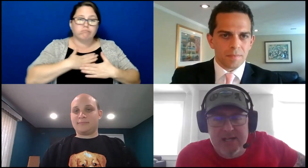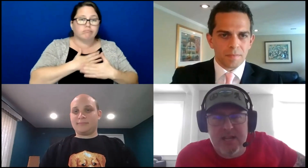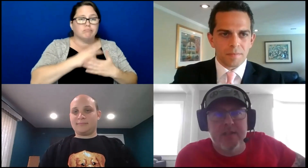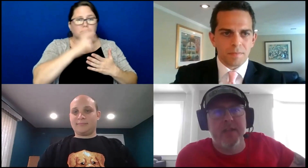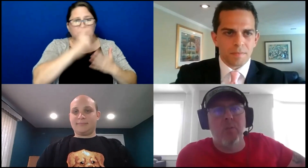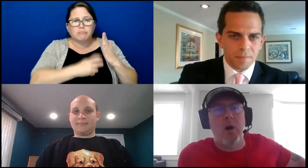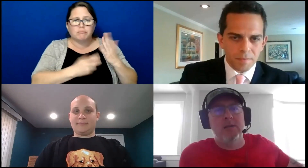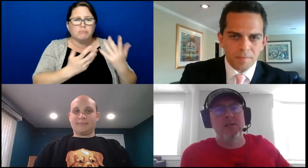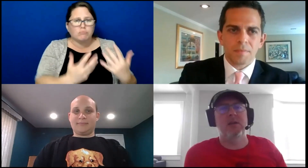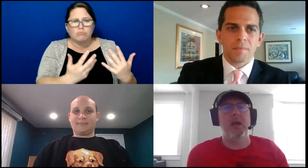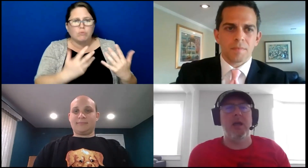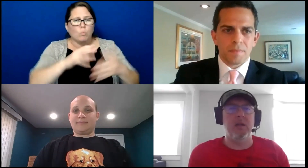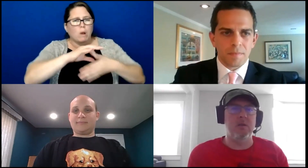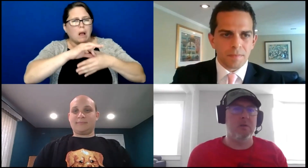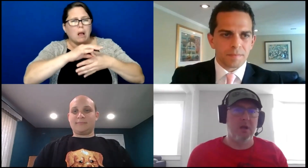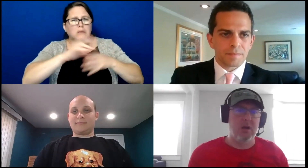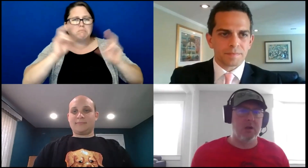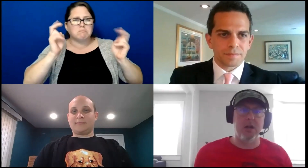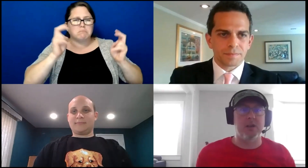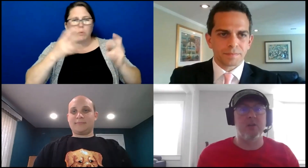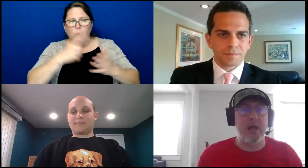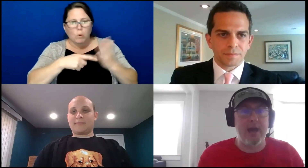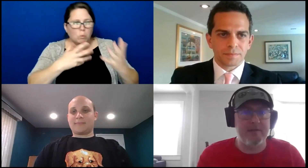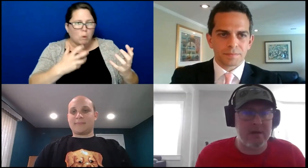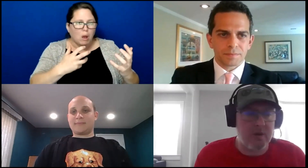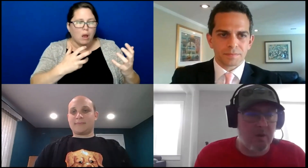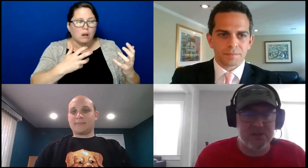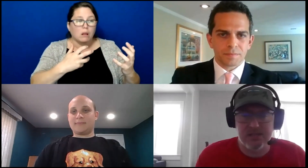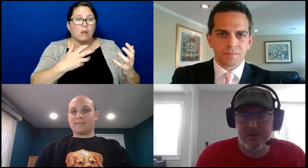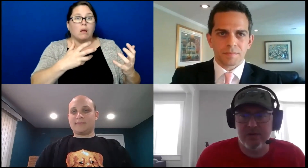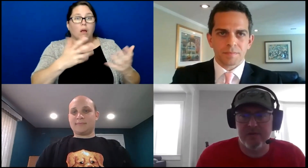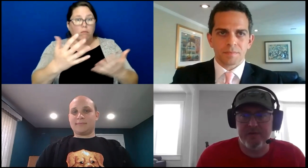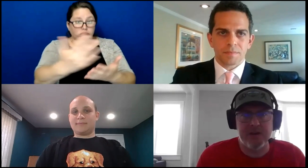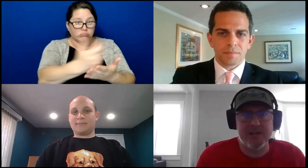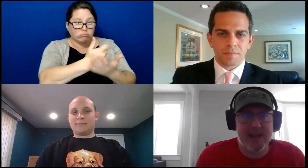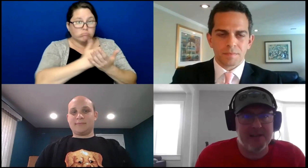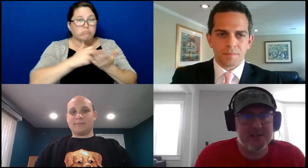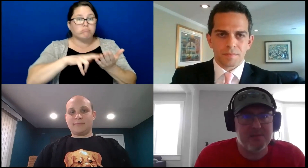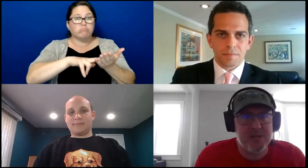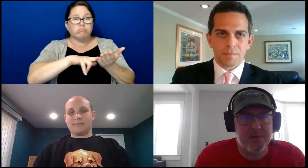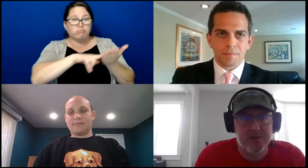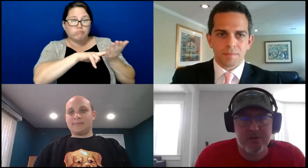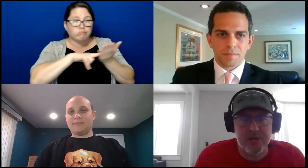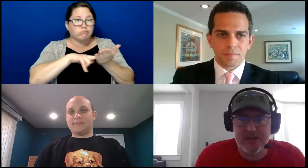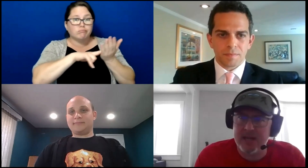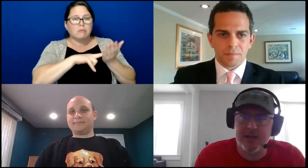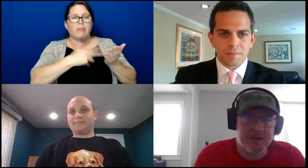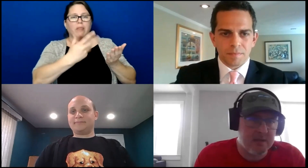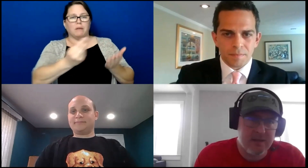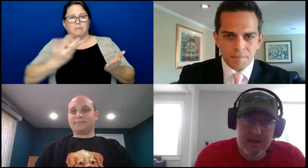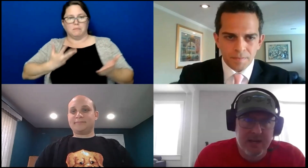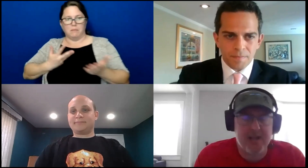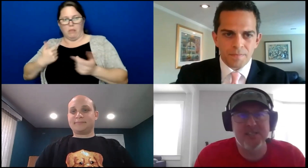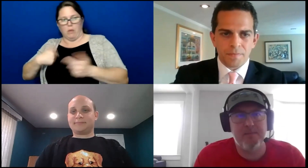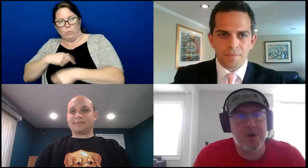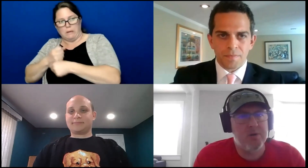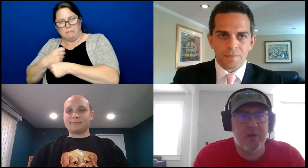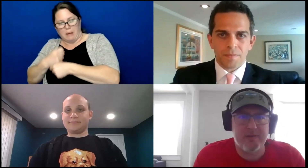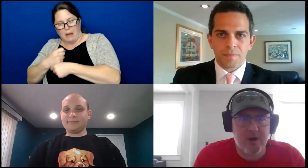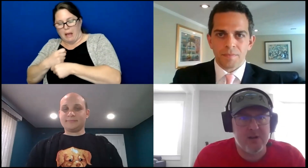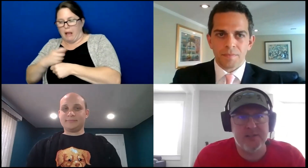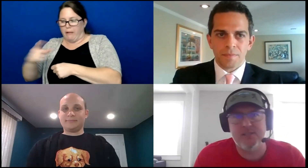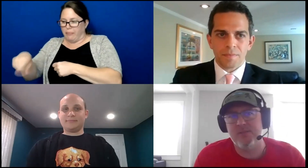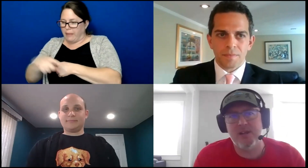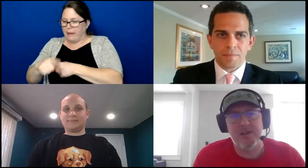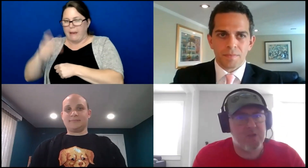what's the content that they want? And luckily, we have a whole slew of very talented people who then take it into concept mode.